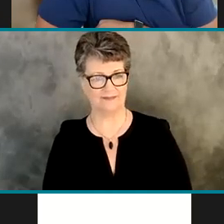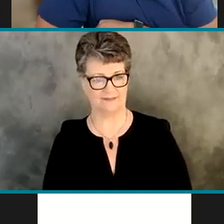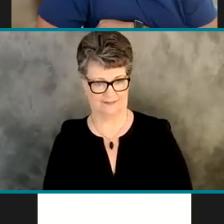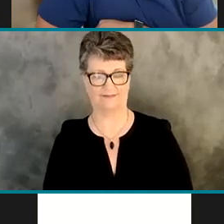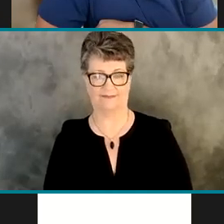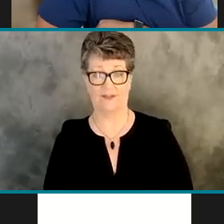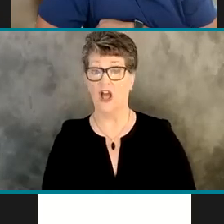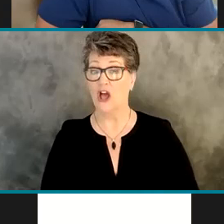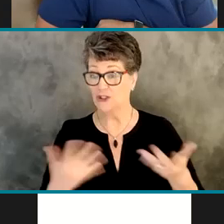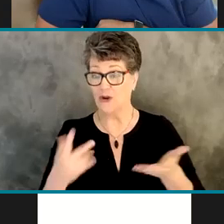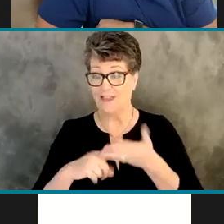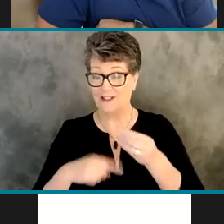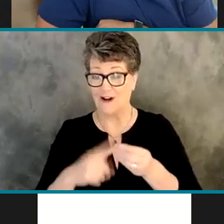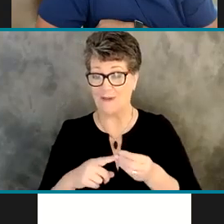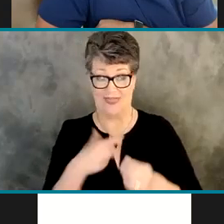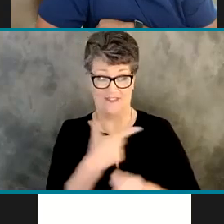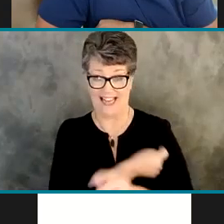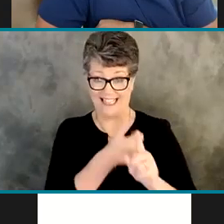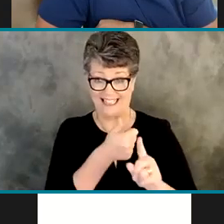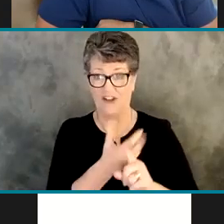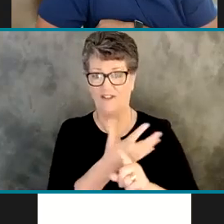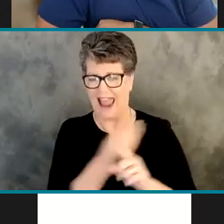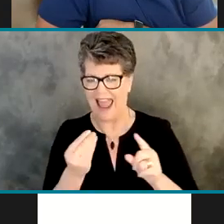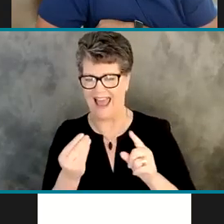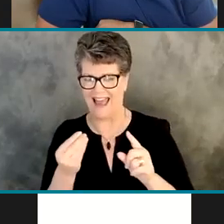All right, so let's talk about the vaccines and their effectiveness.